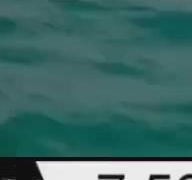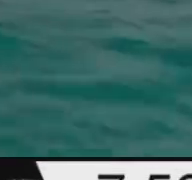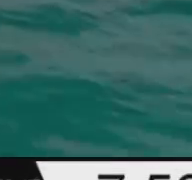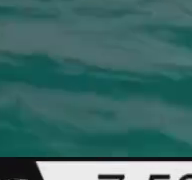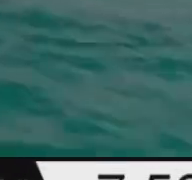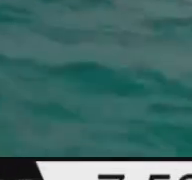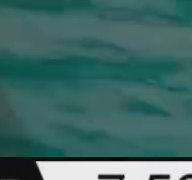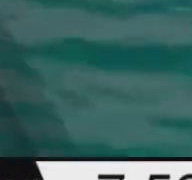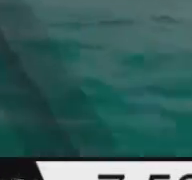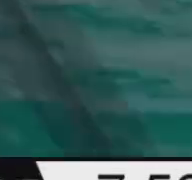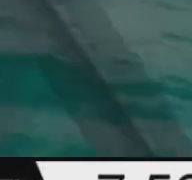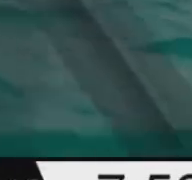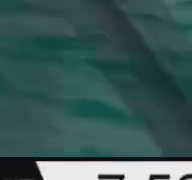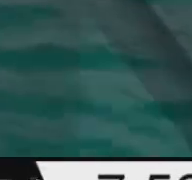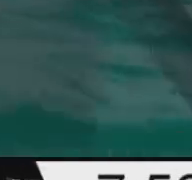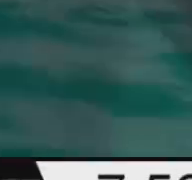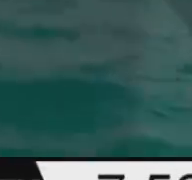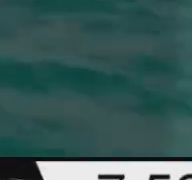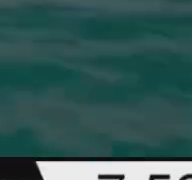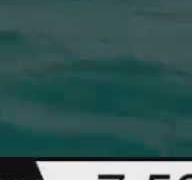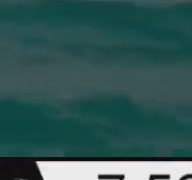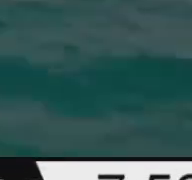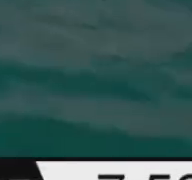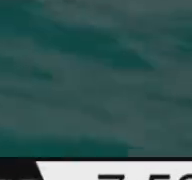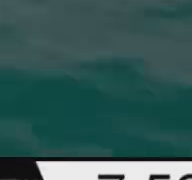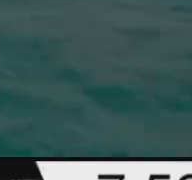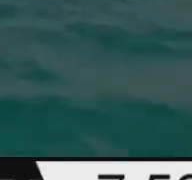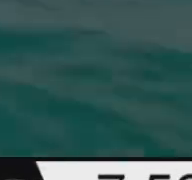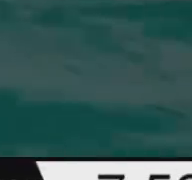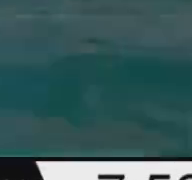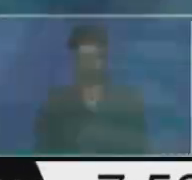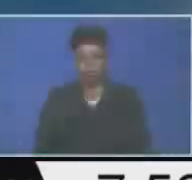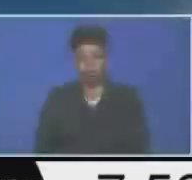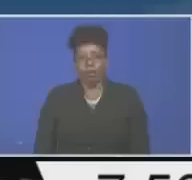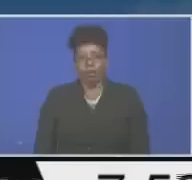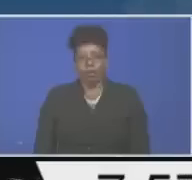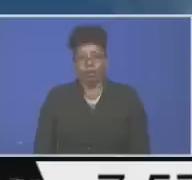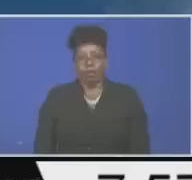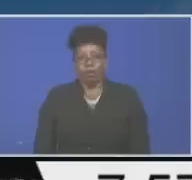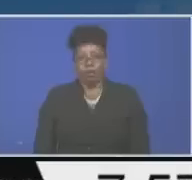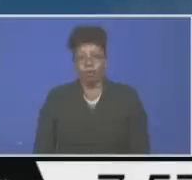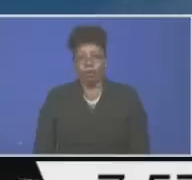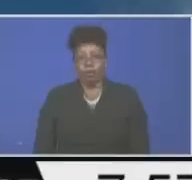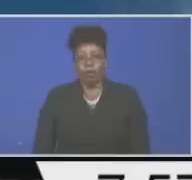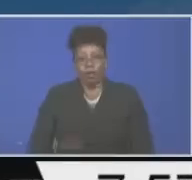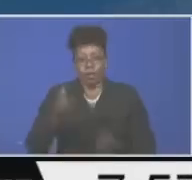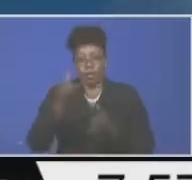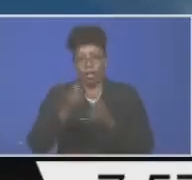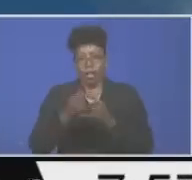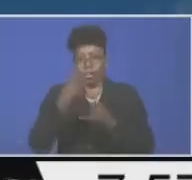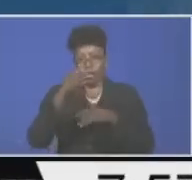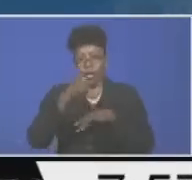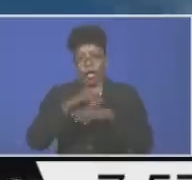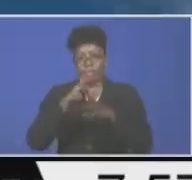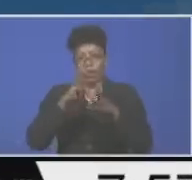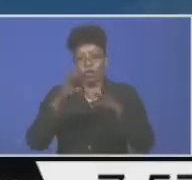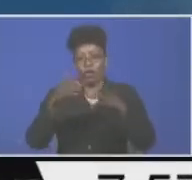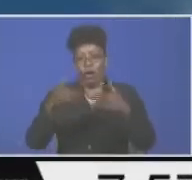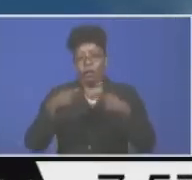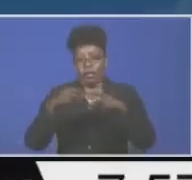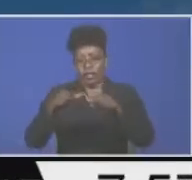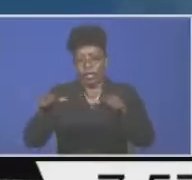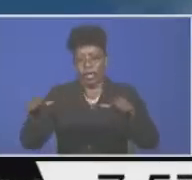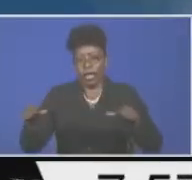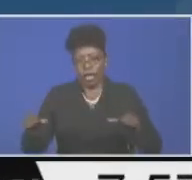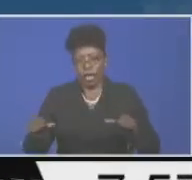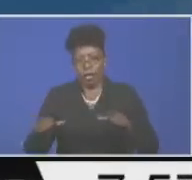Time now for weather. In our final look at weather, we have this area of disturbed weather